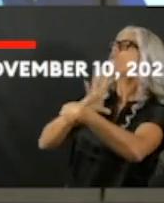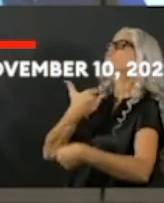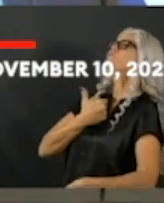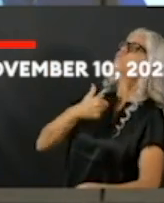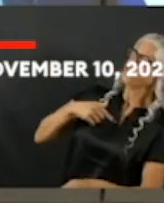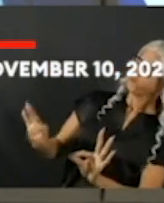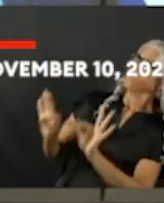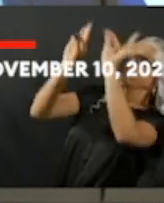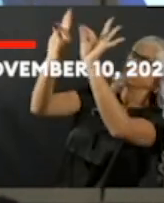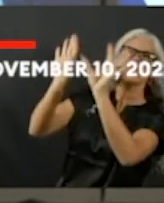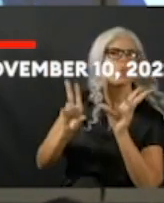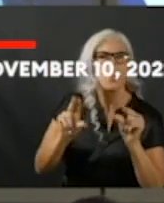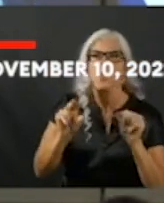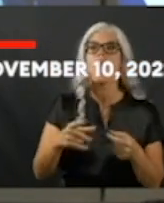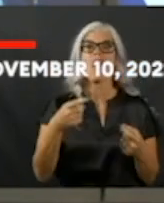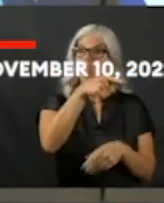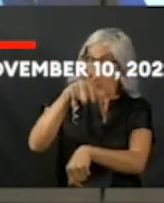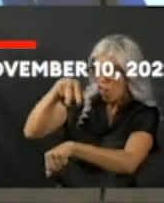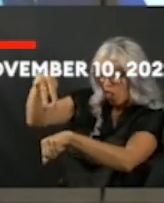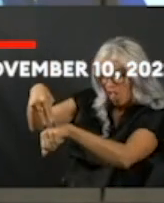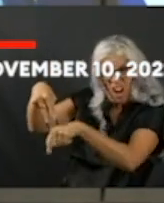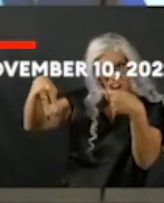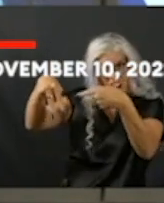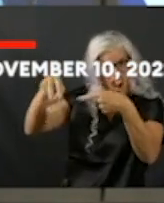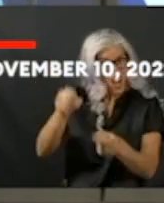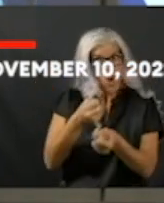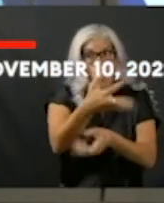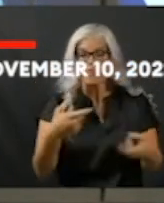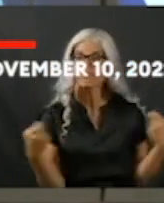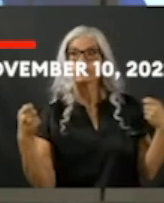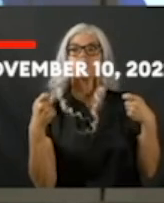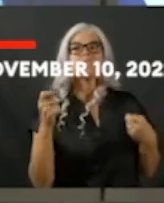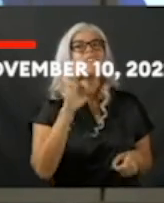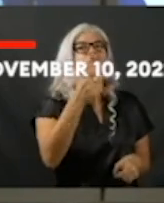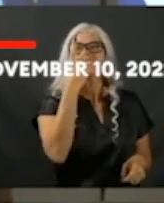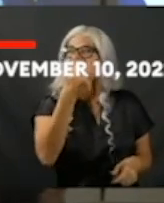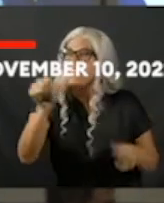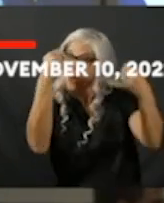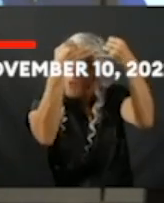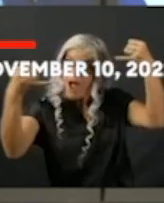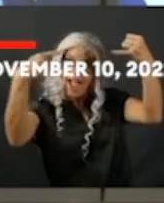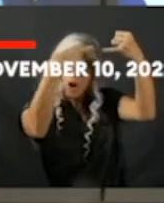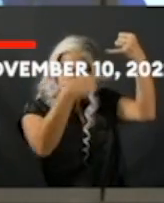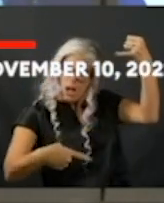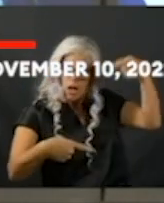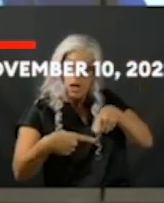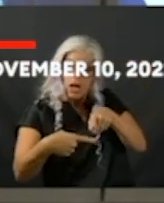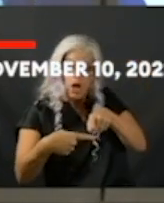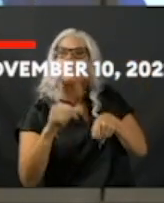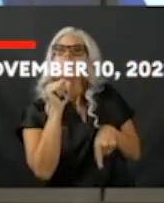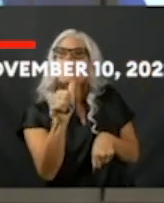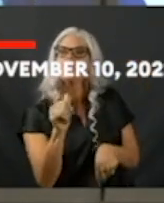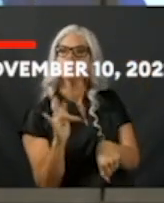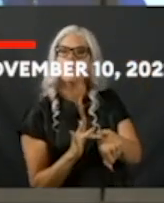deadly electrocution. If you see exposed fiber optic lines or any wires for that matter, do not cut them.